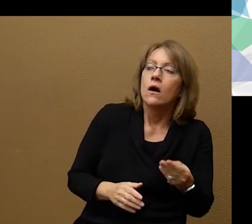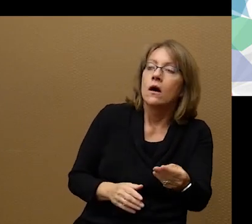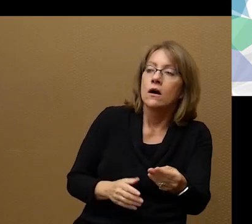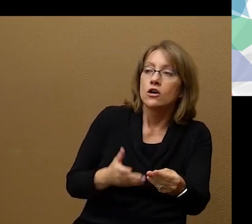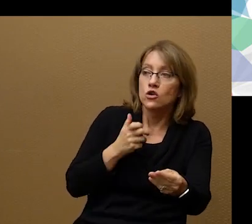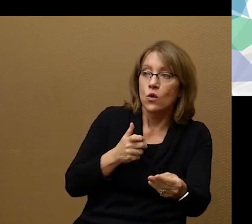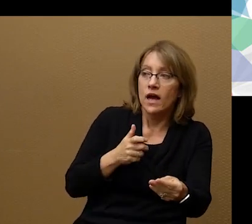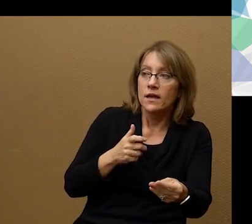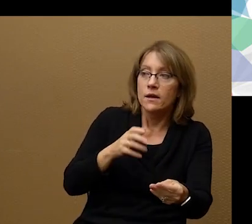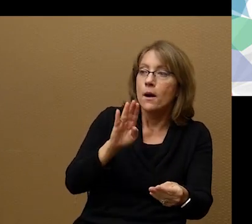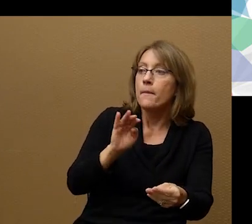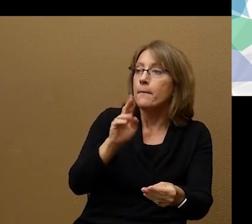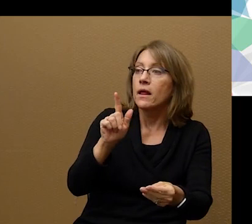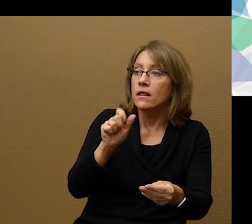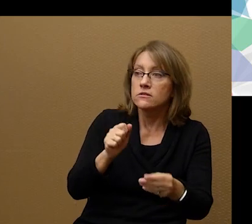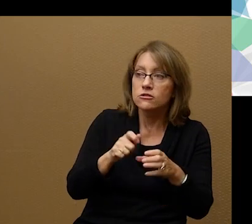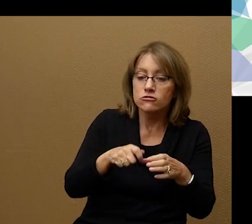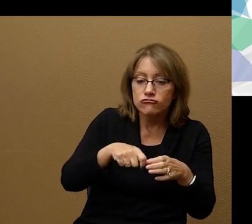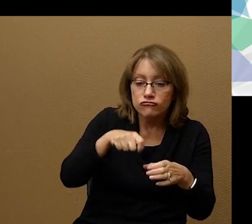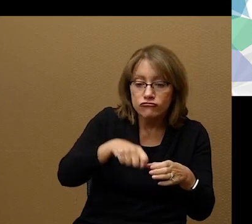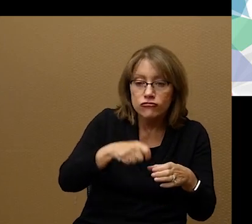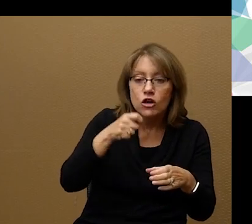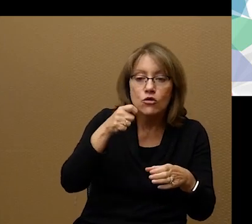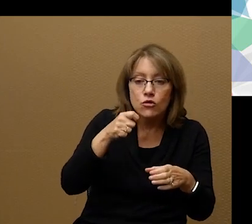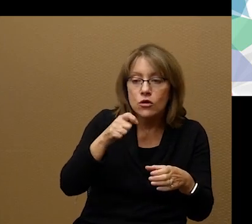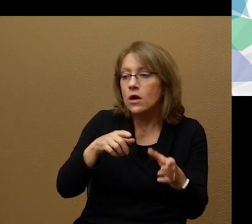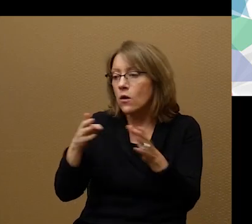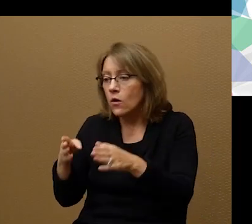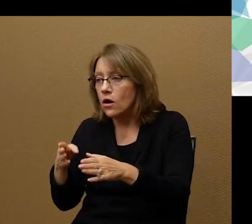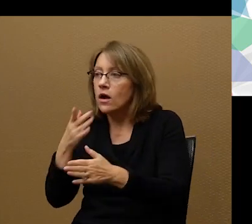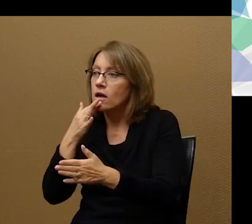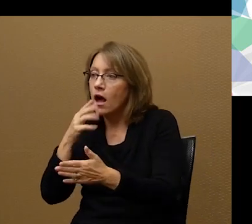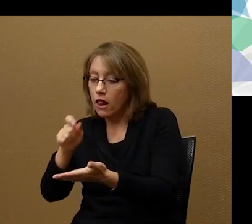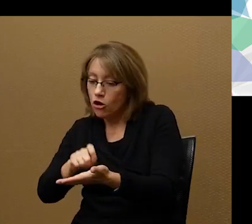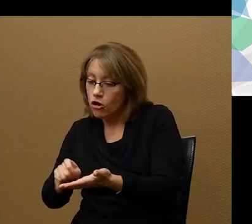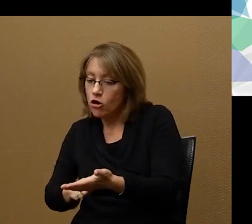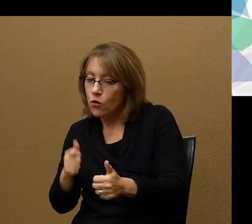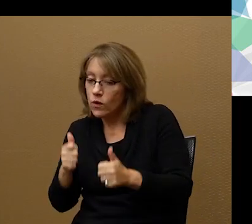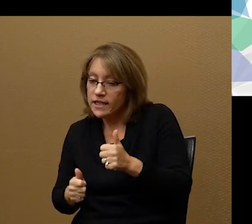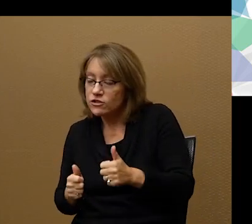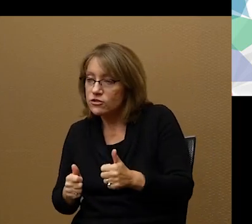to blow bubbles or do you want to color? And then they can choose.